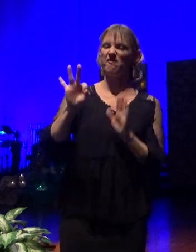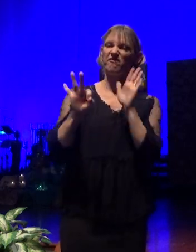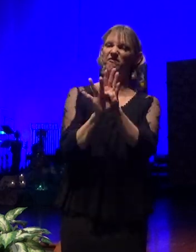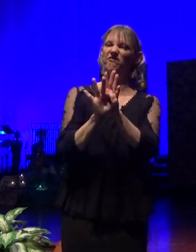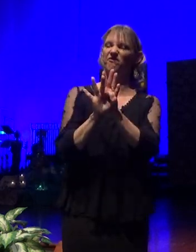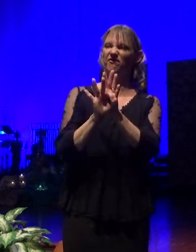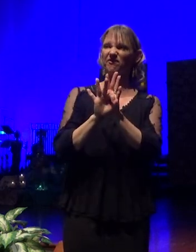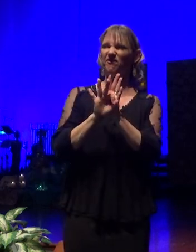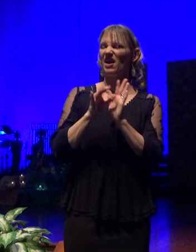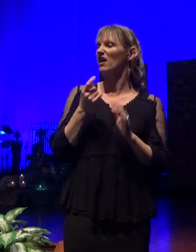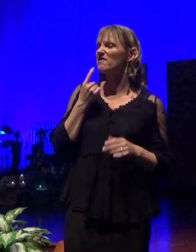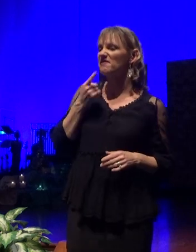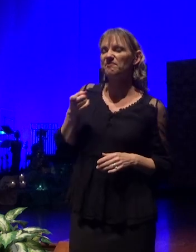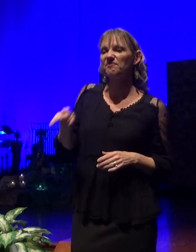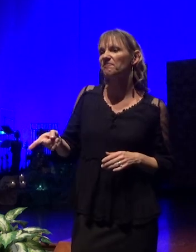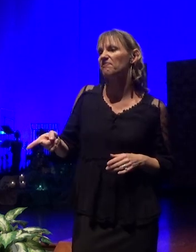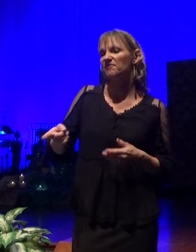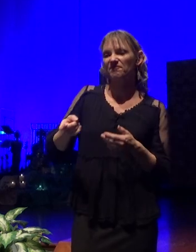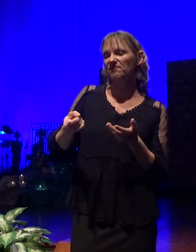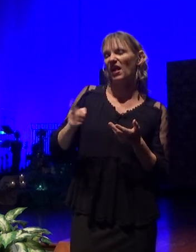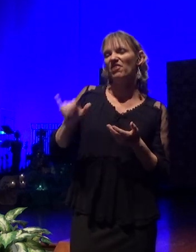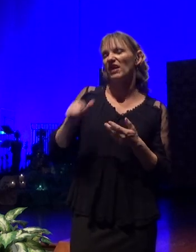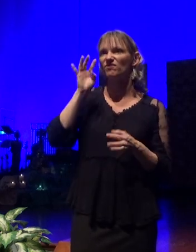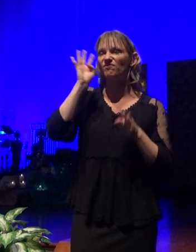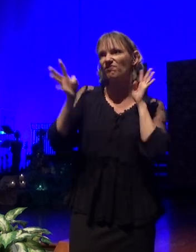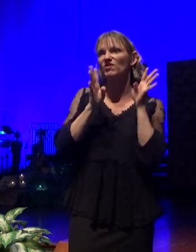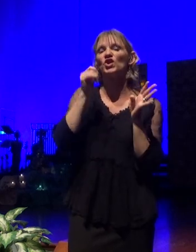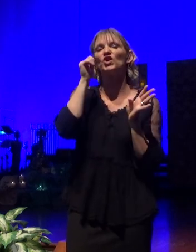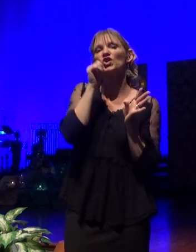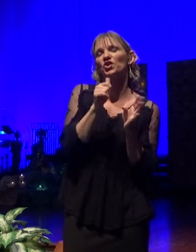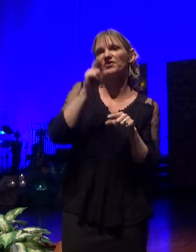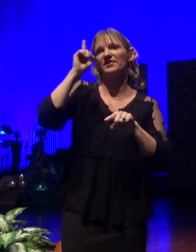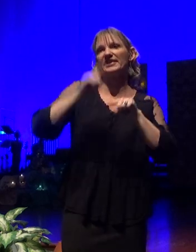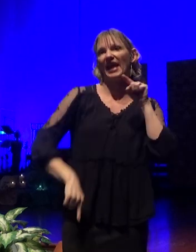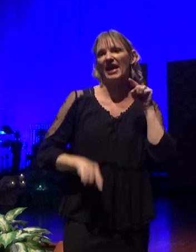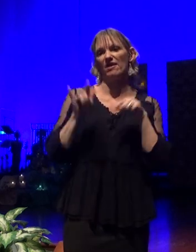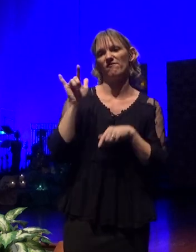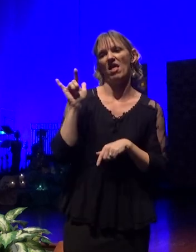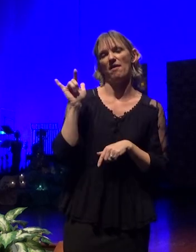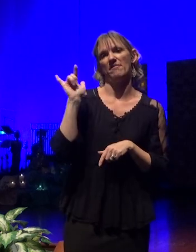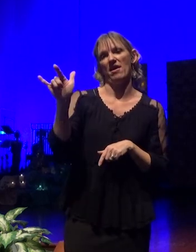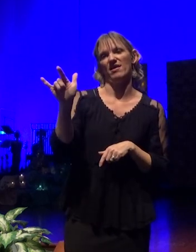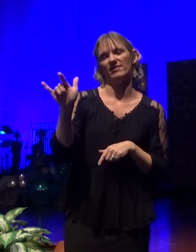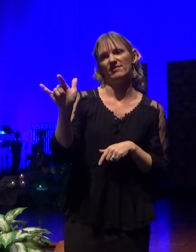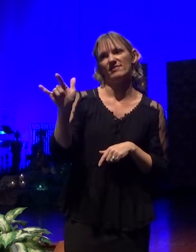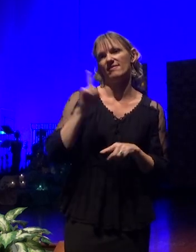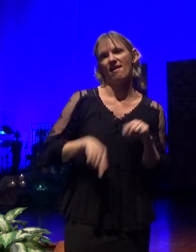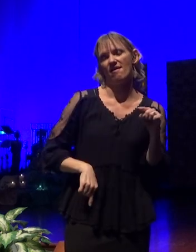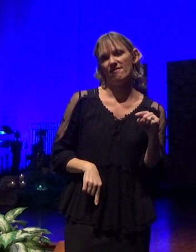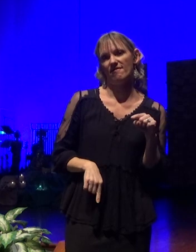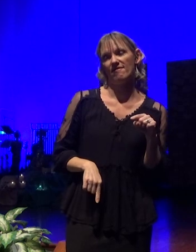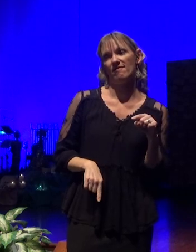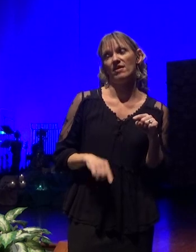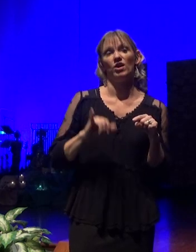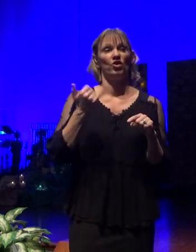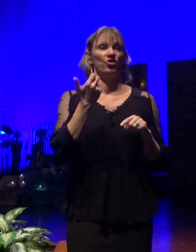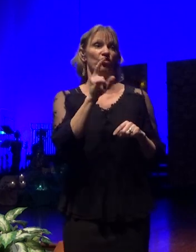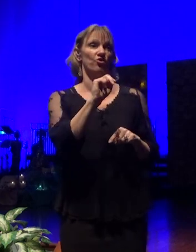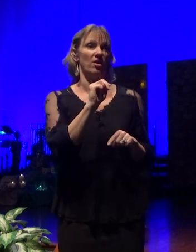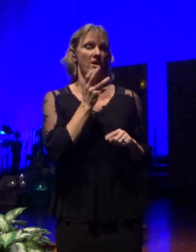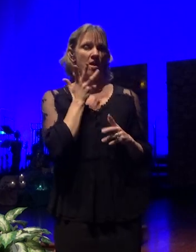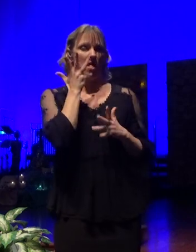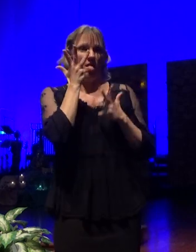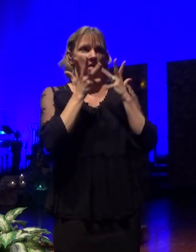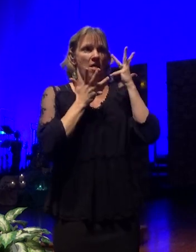and said, "That is a fairy tale. Girls cannot fly planes." Well, Jean was humiliated